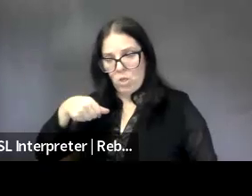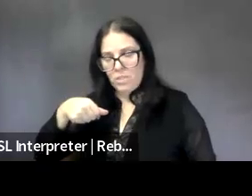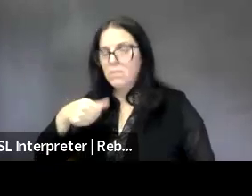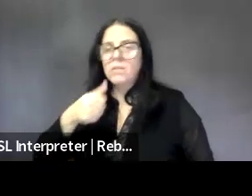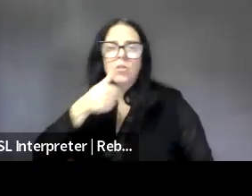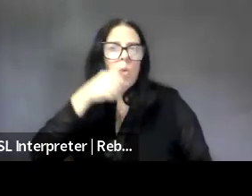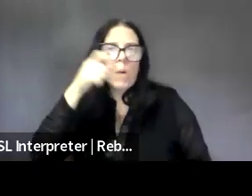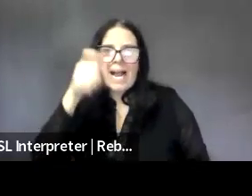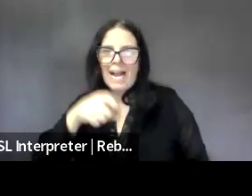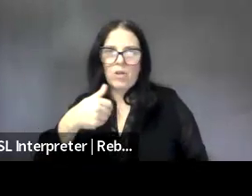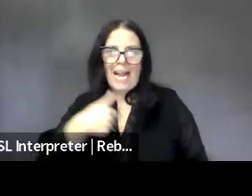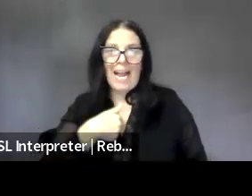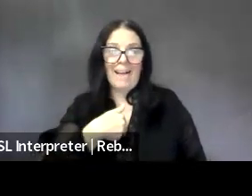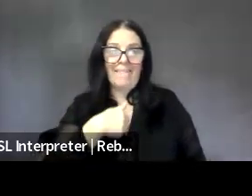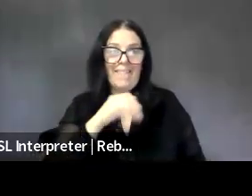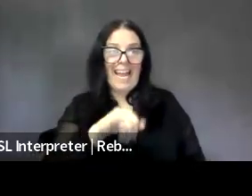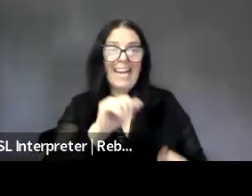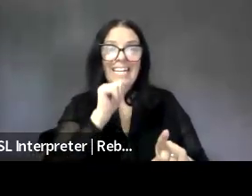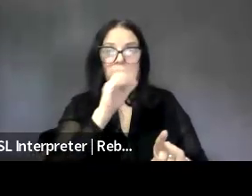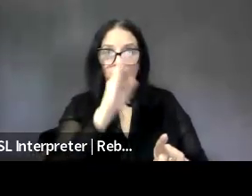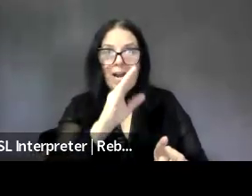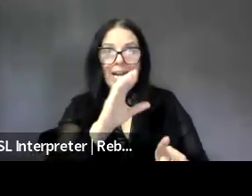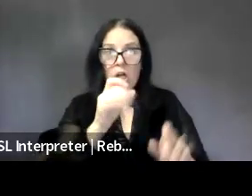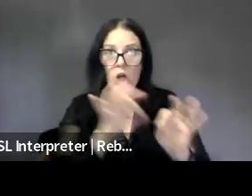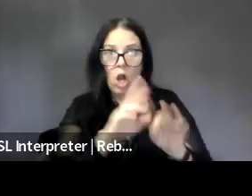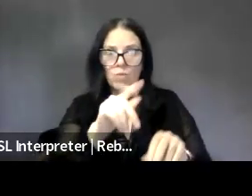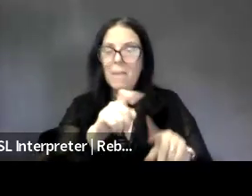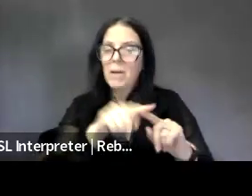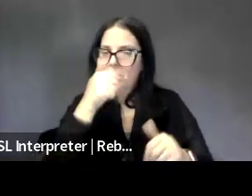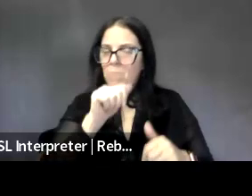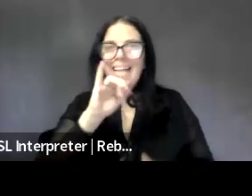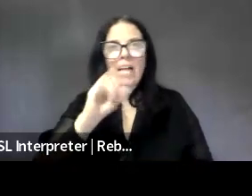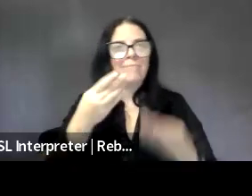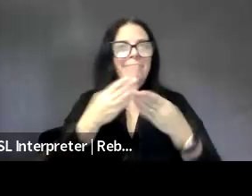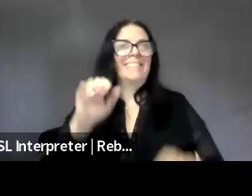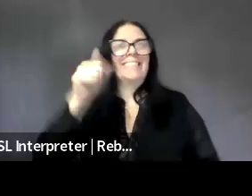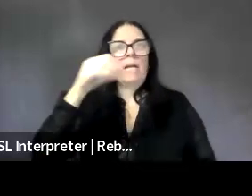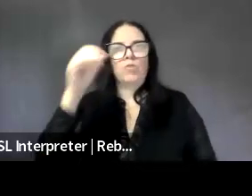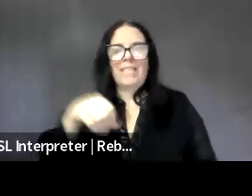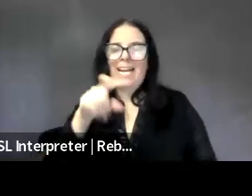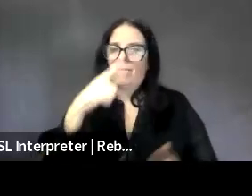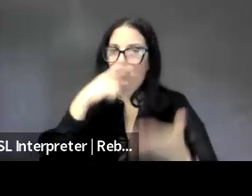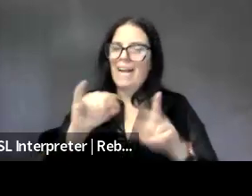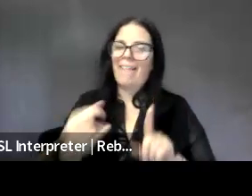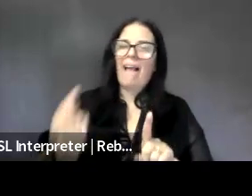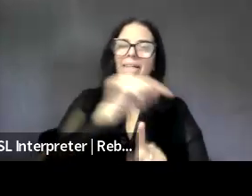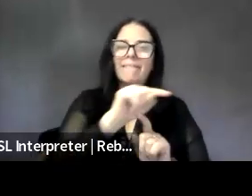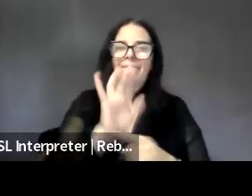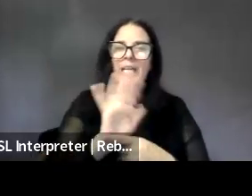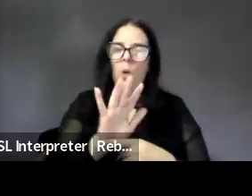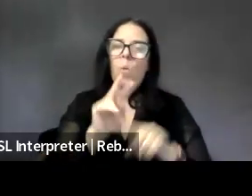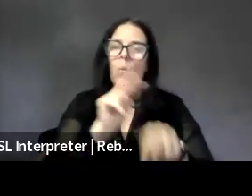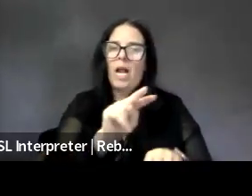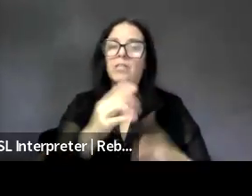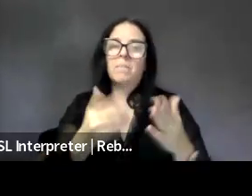an indirect cost rate, but remember, it's not a flat 10%. And check in on that call if that's what you're doing. We suspect you